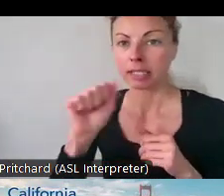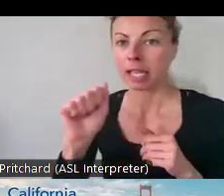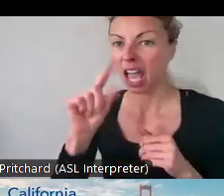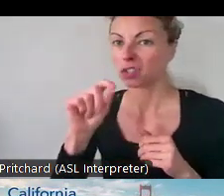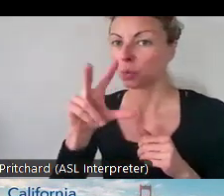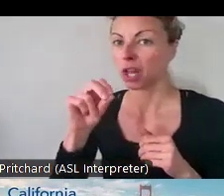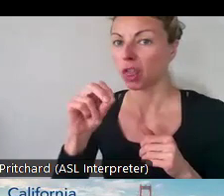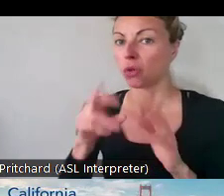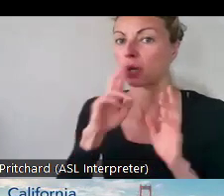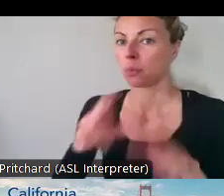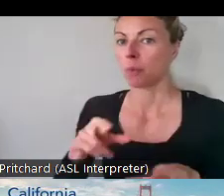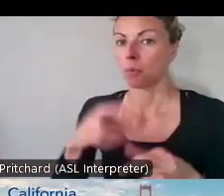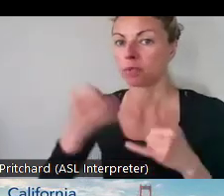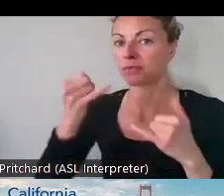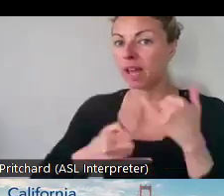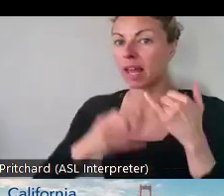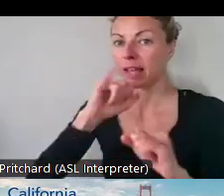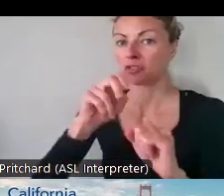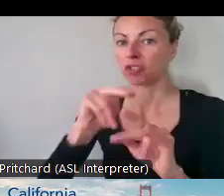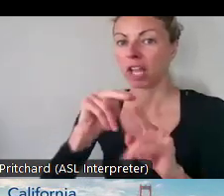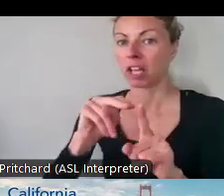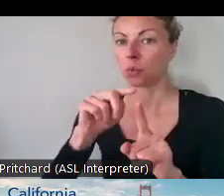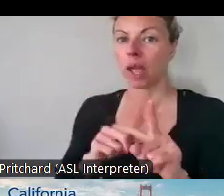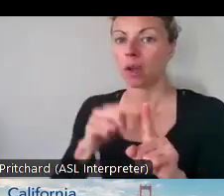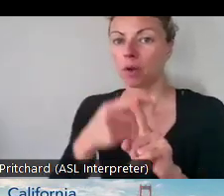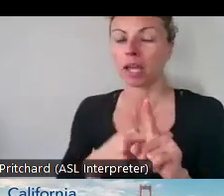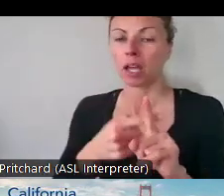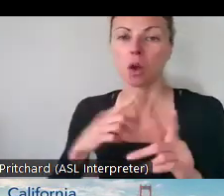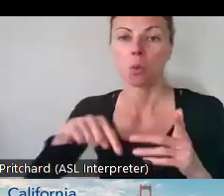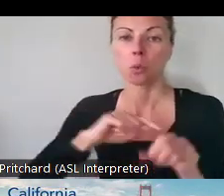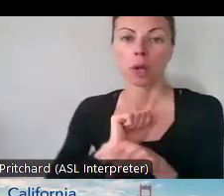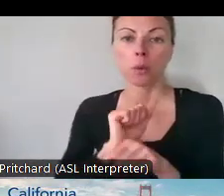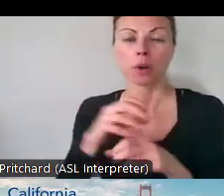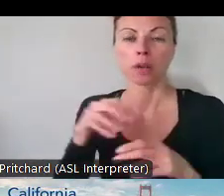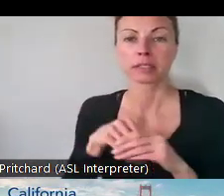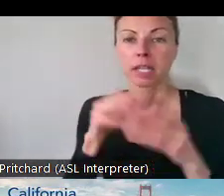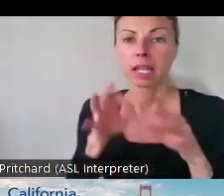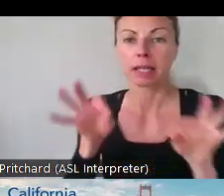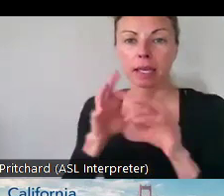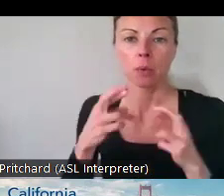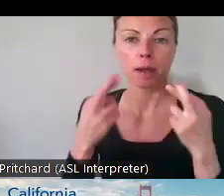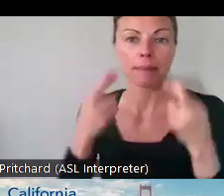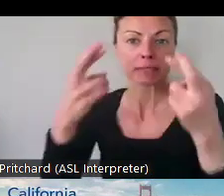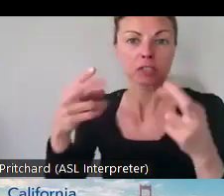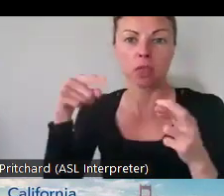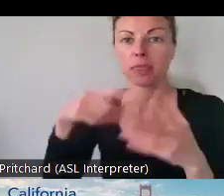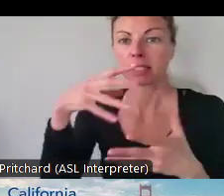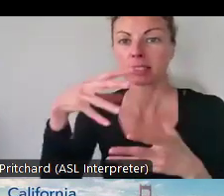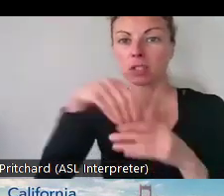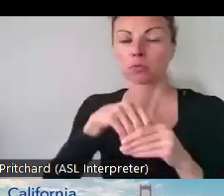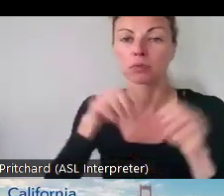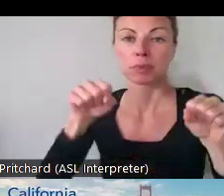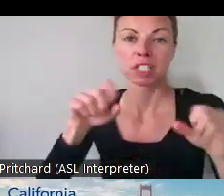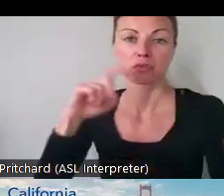was finalized in January, we got to work internally on the key recommendations. So this includes potential